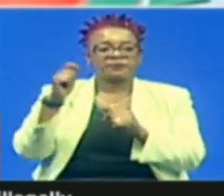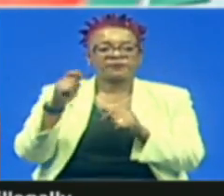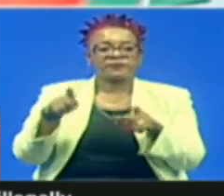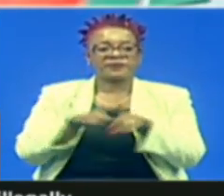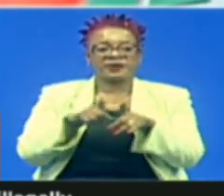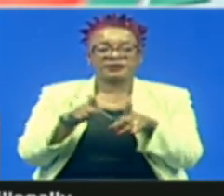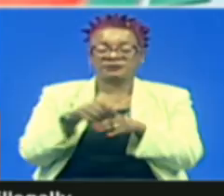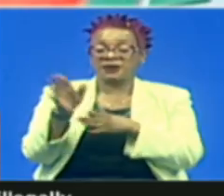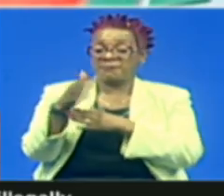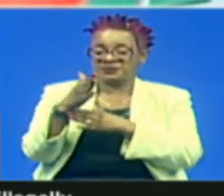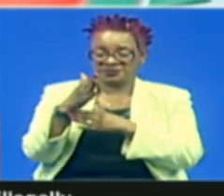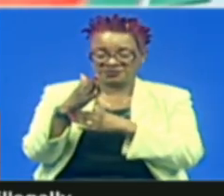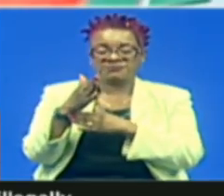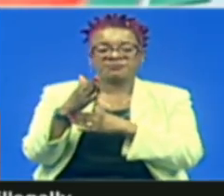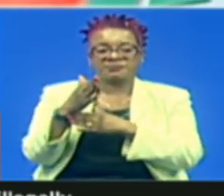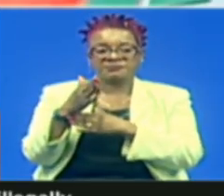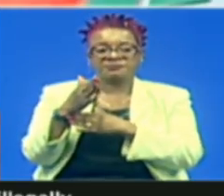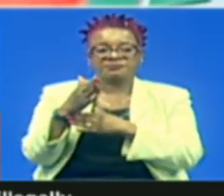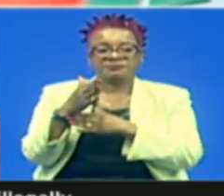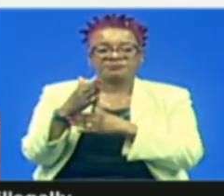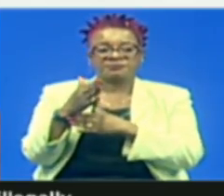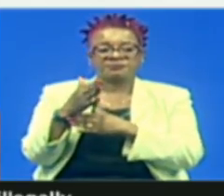ambassador almost. And